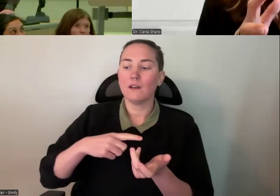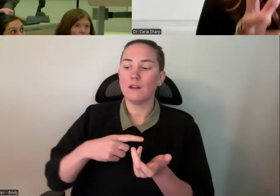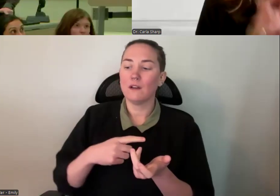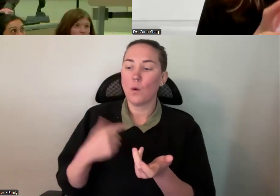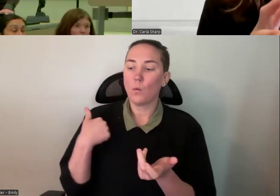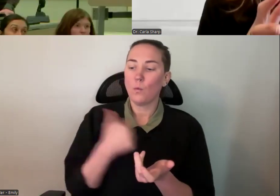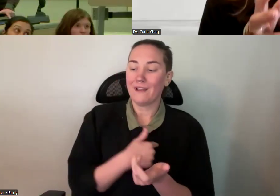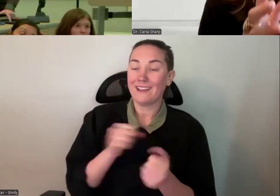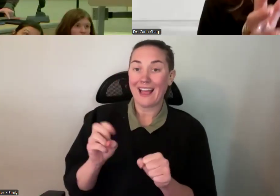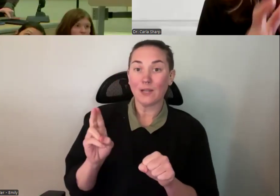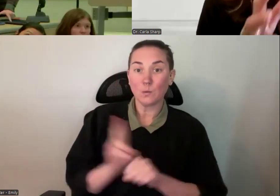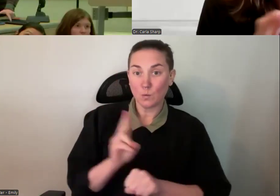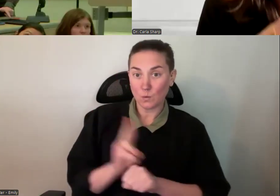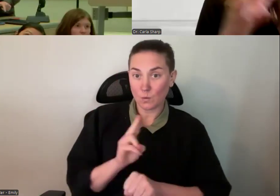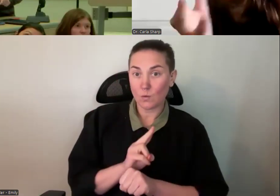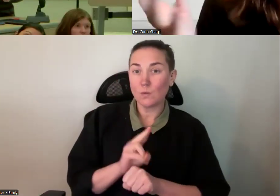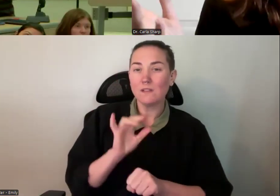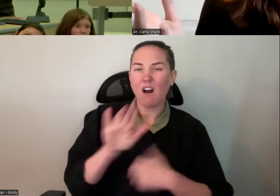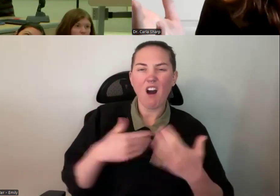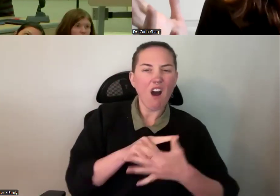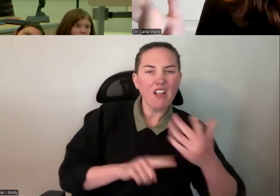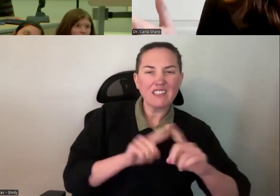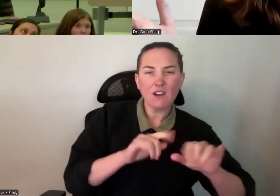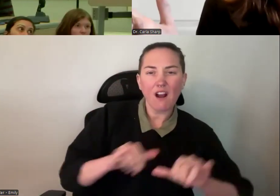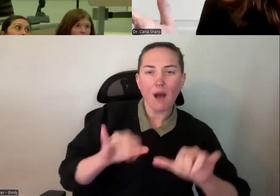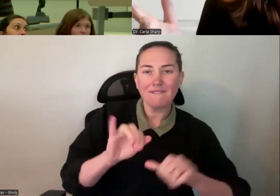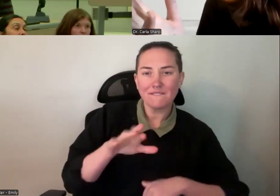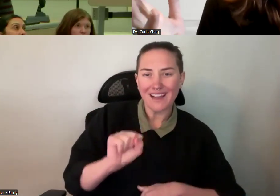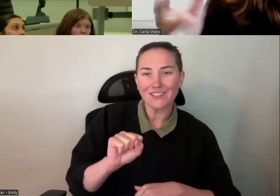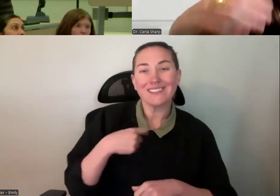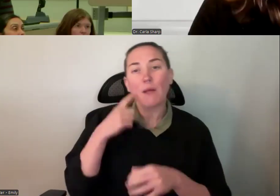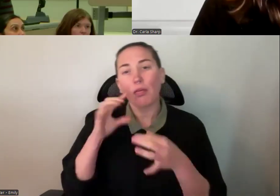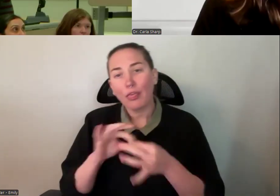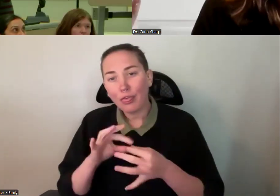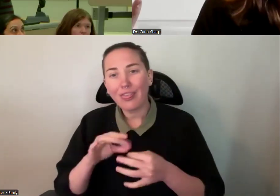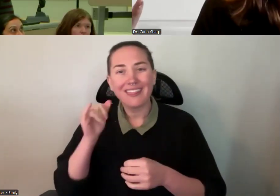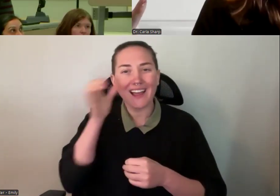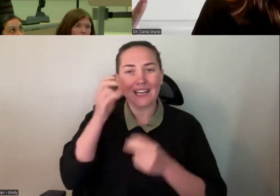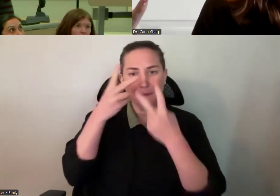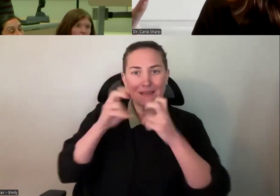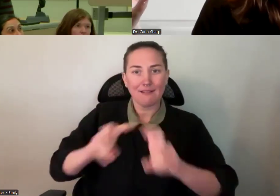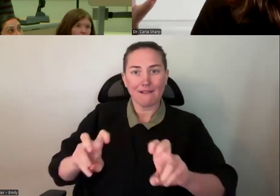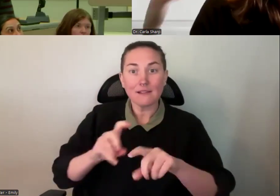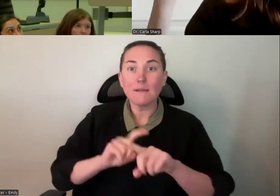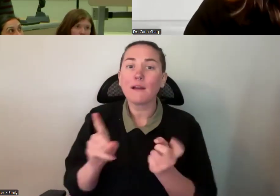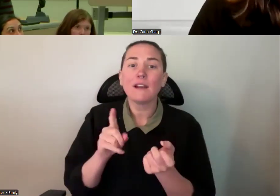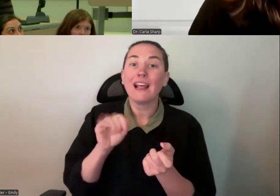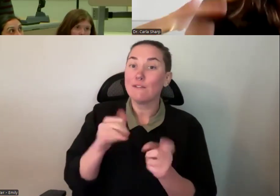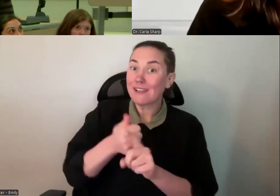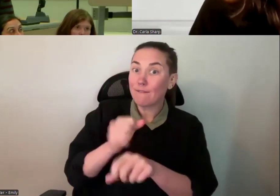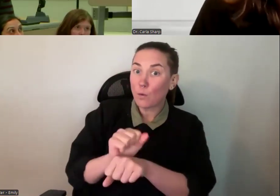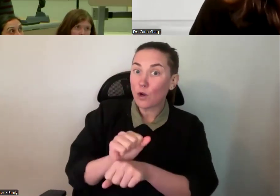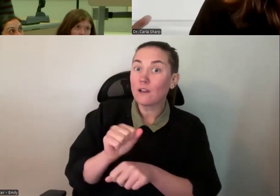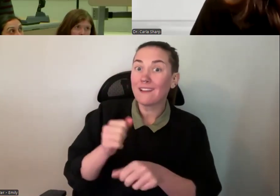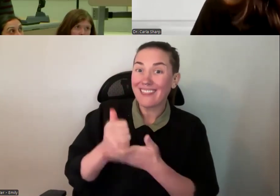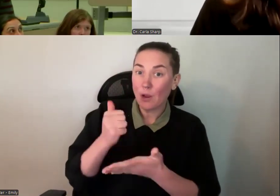to use the common factors. And I'm going to speak about mentalizing, but if you're a DBT therapist, think a little bit about